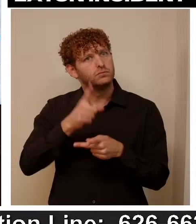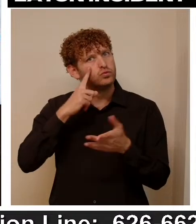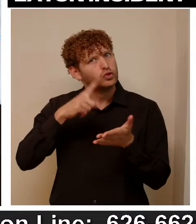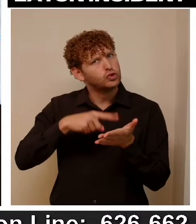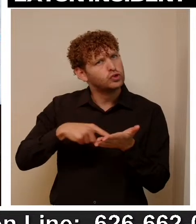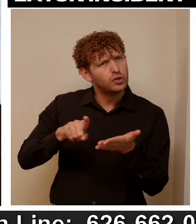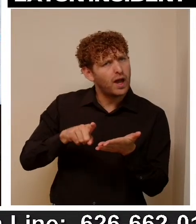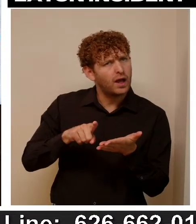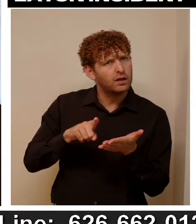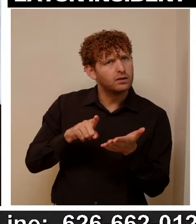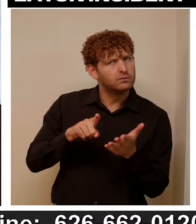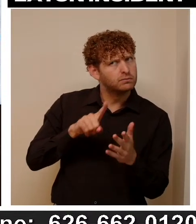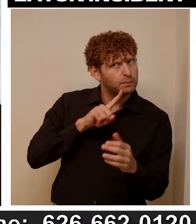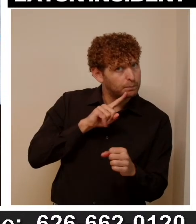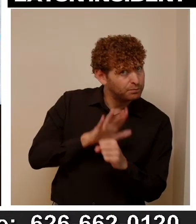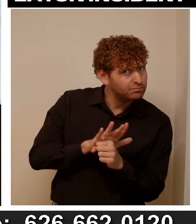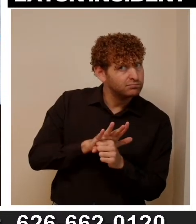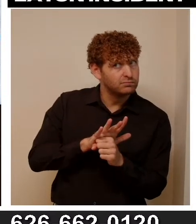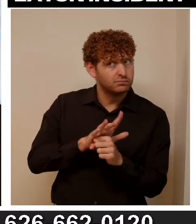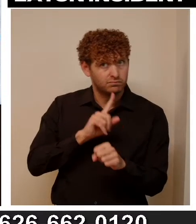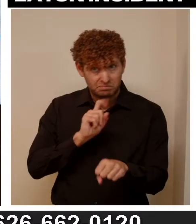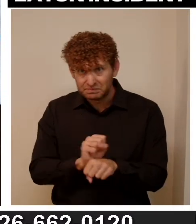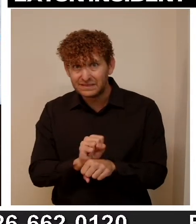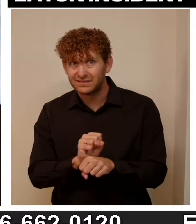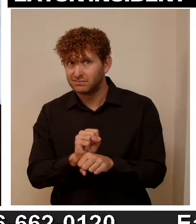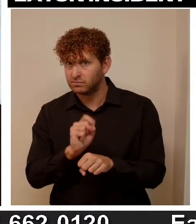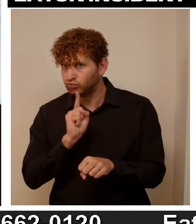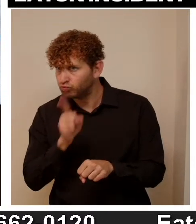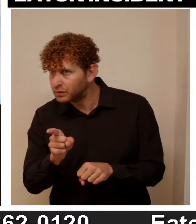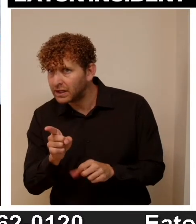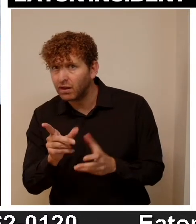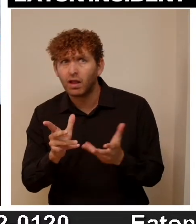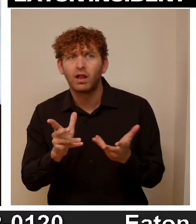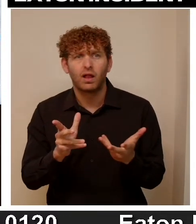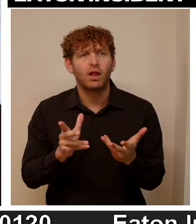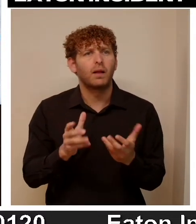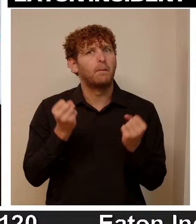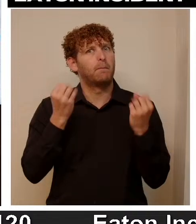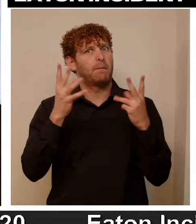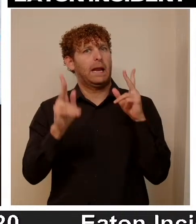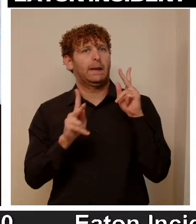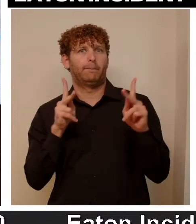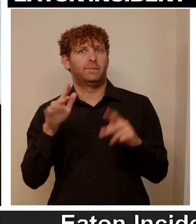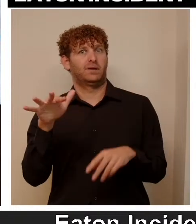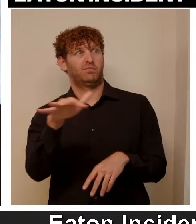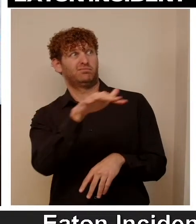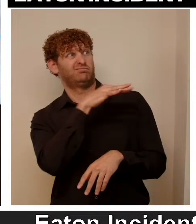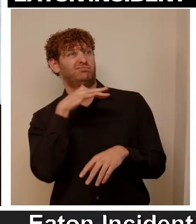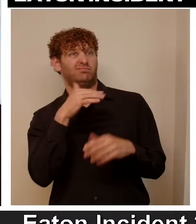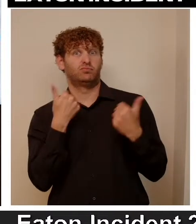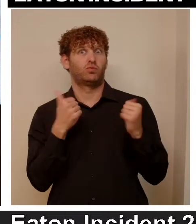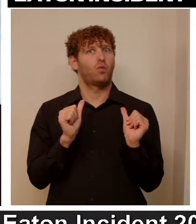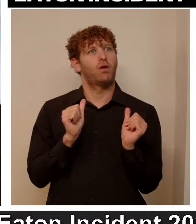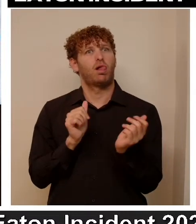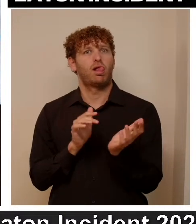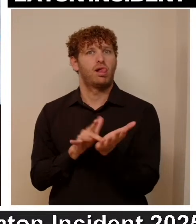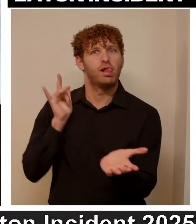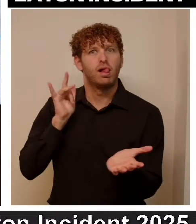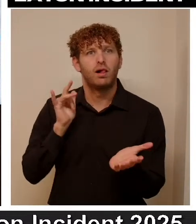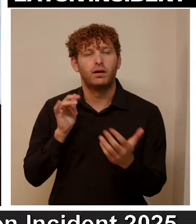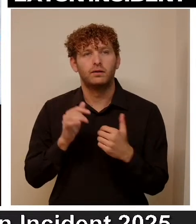you commit to something. There are a lot of people out there trying to take advantage, and we want to make sure that we keep you